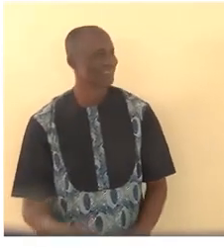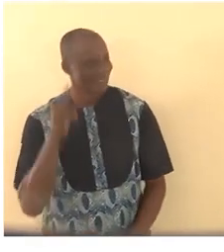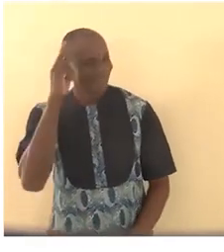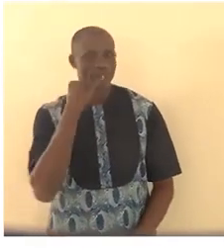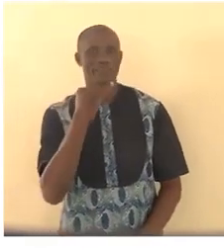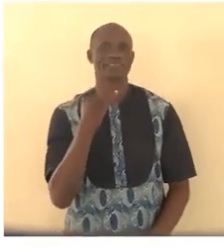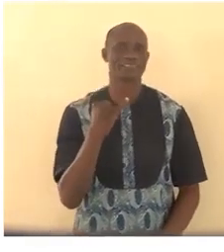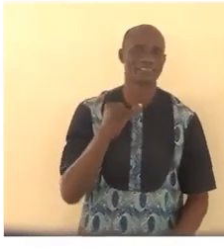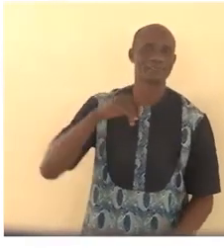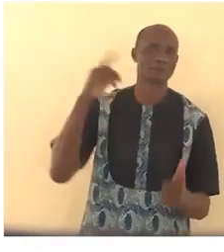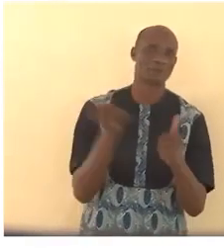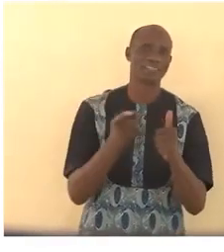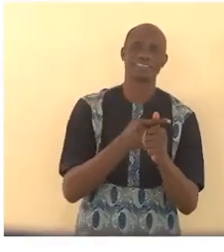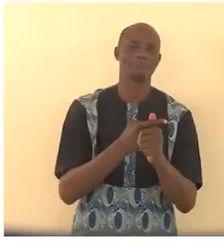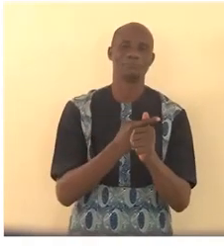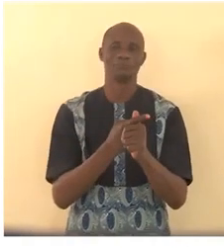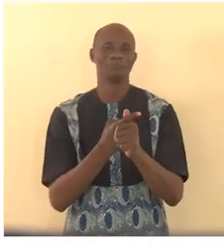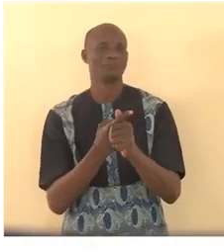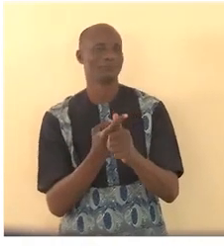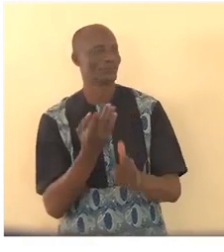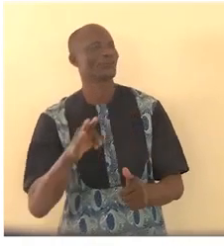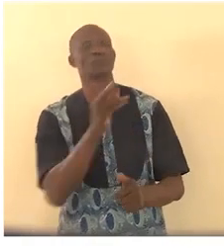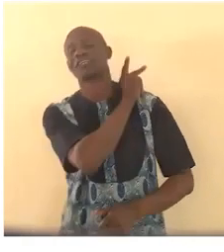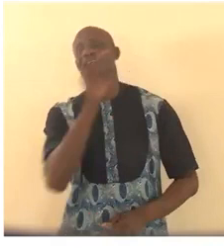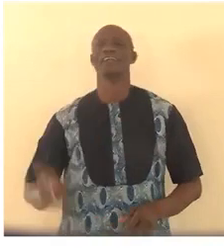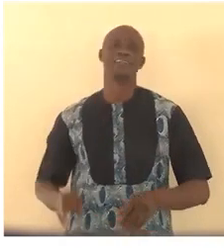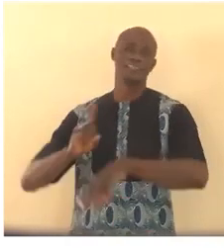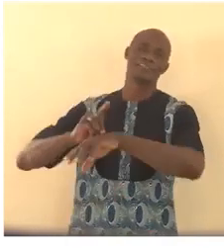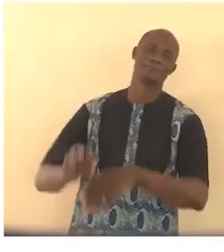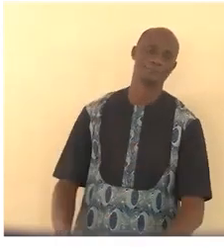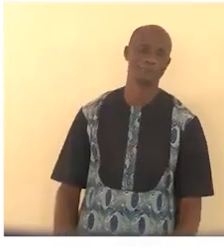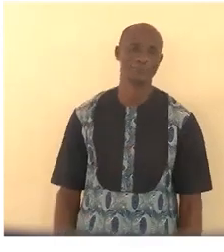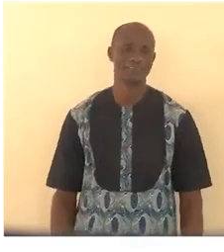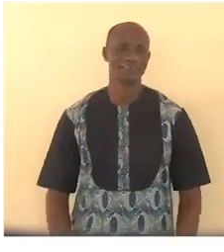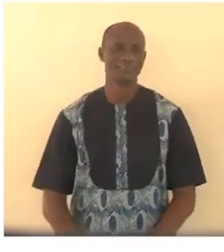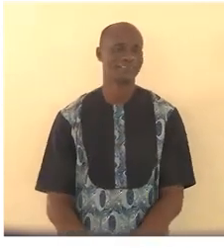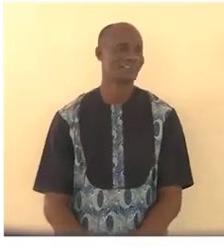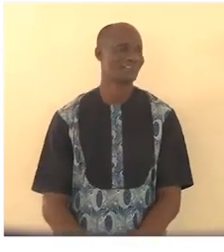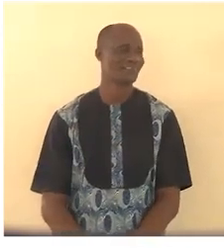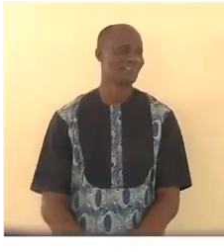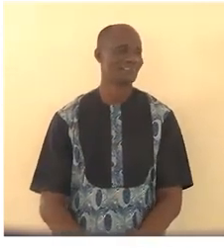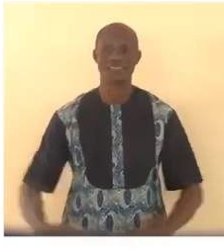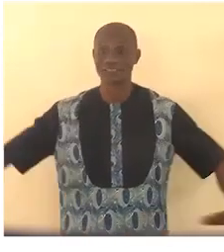He is the Onyekehihu, the first of Ikaraoro Kingdom.